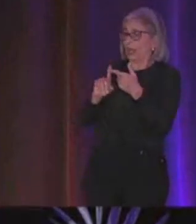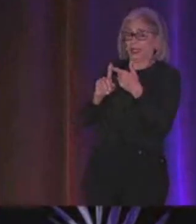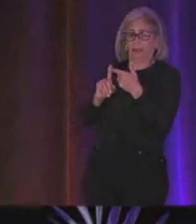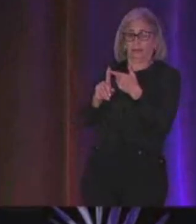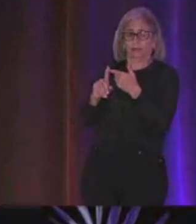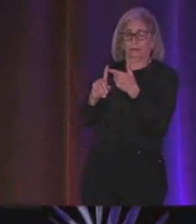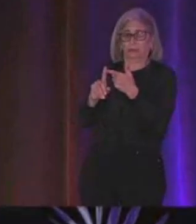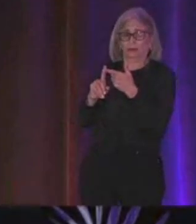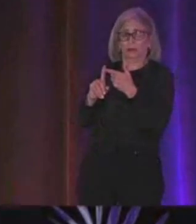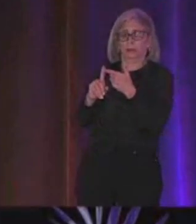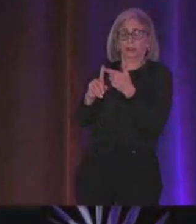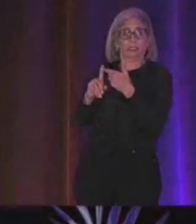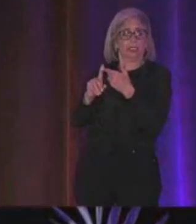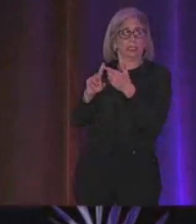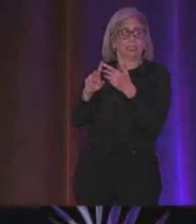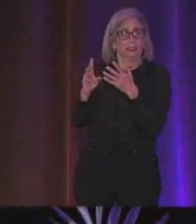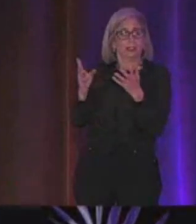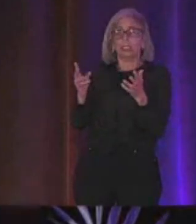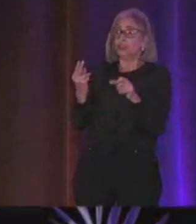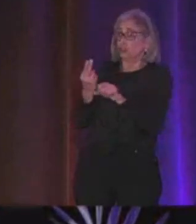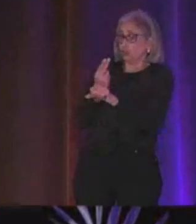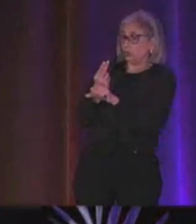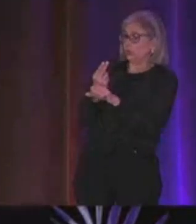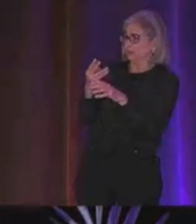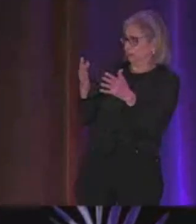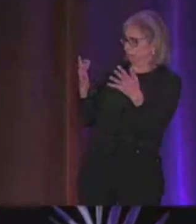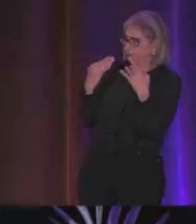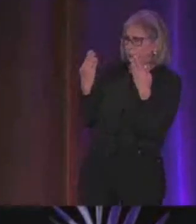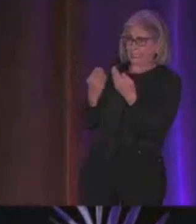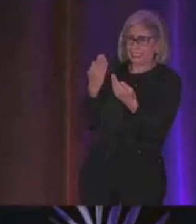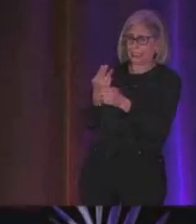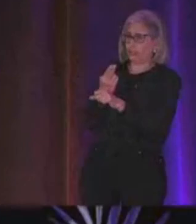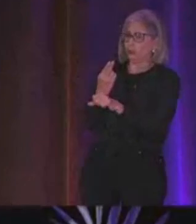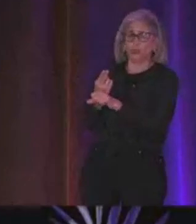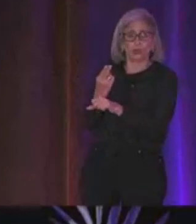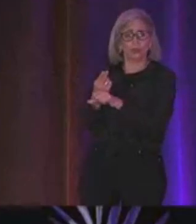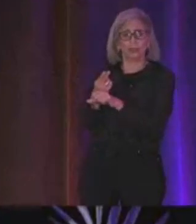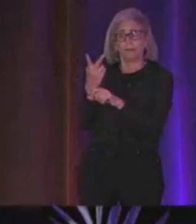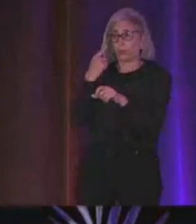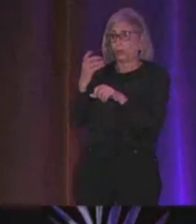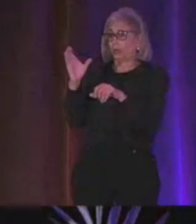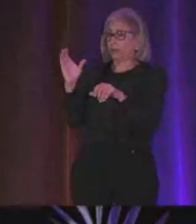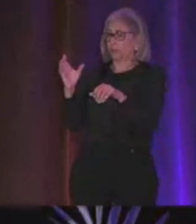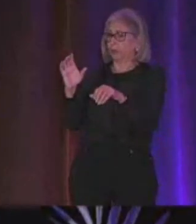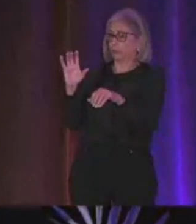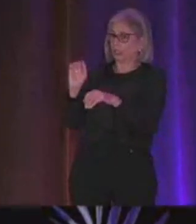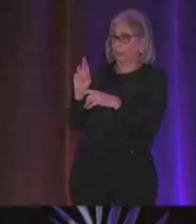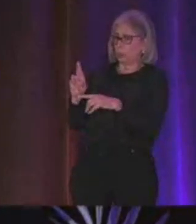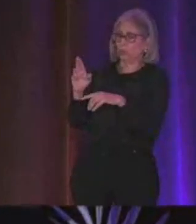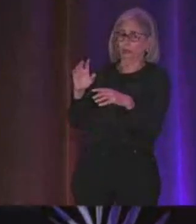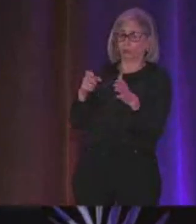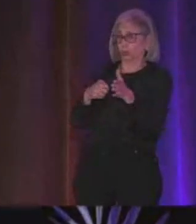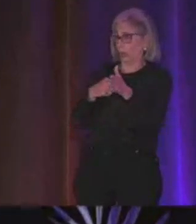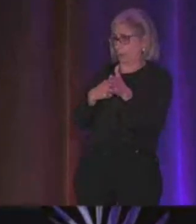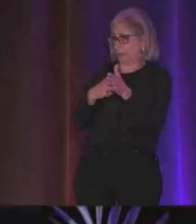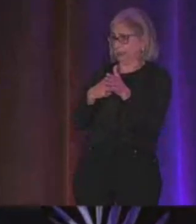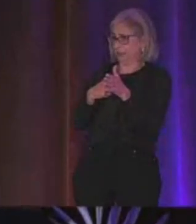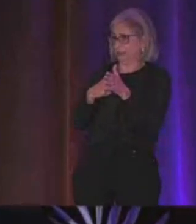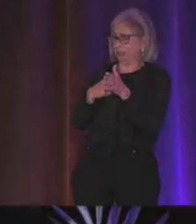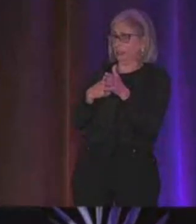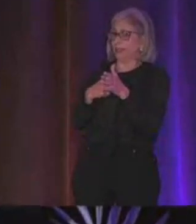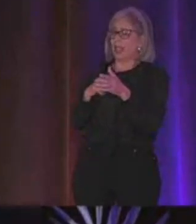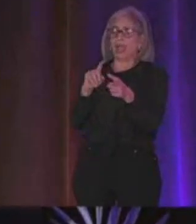Quantization is significant. It's very much useful because it significantly reduces the memory and the compute requirements by your model, and therefore people generally